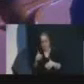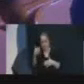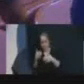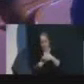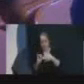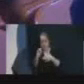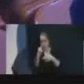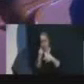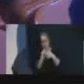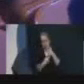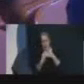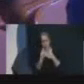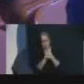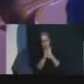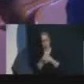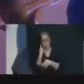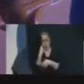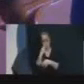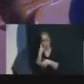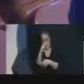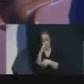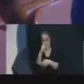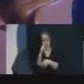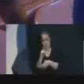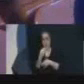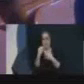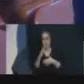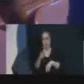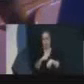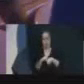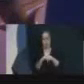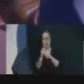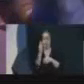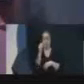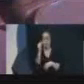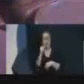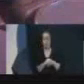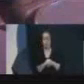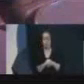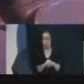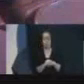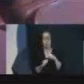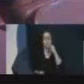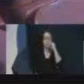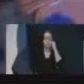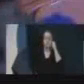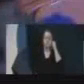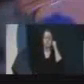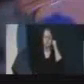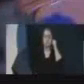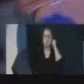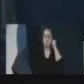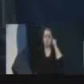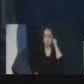grade used for a student's GPA. Thank you for your time and consideration. Thank you.